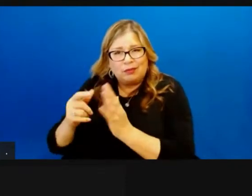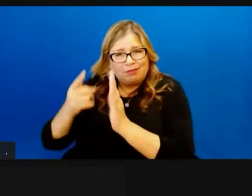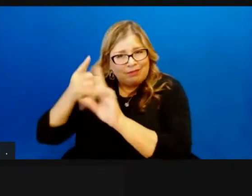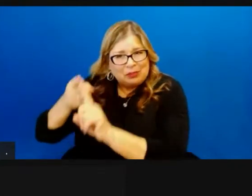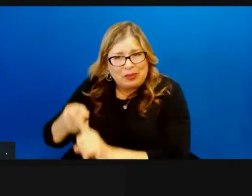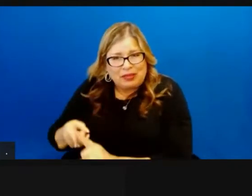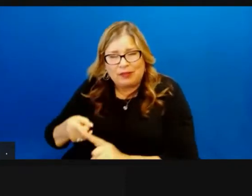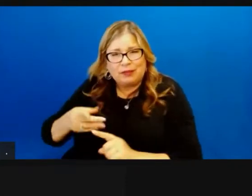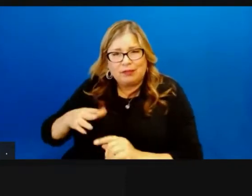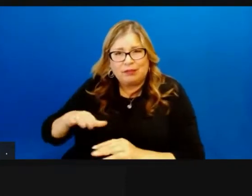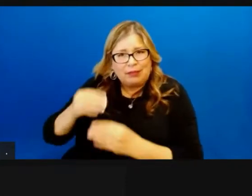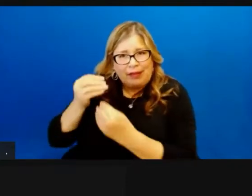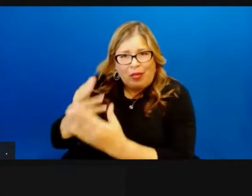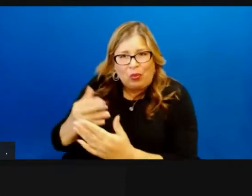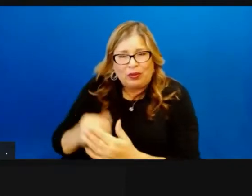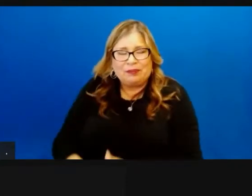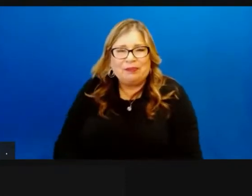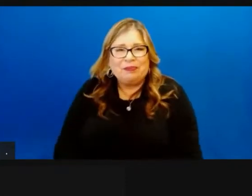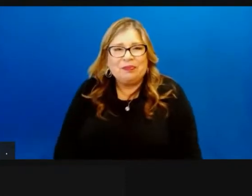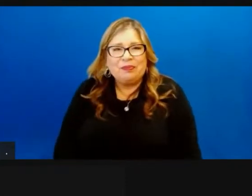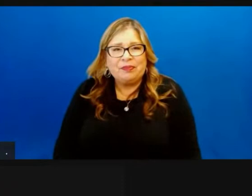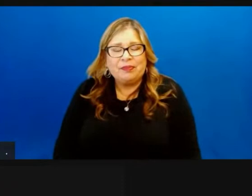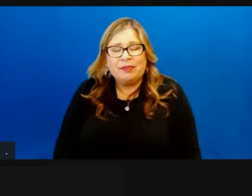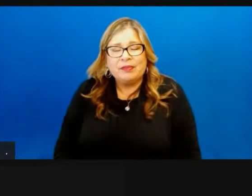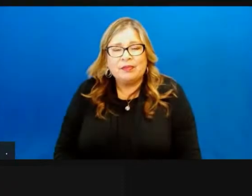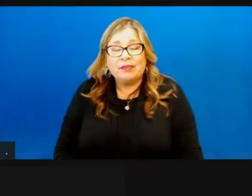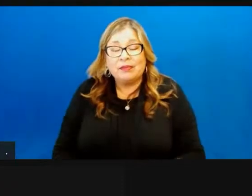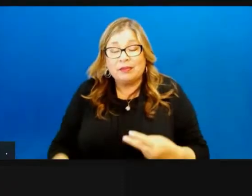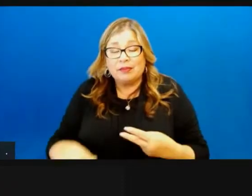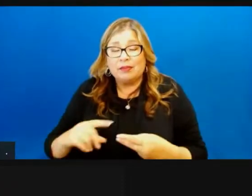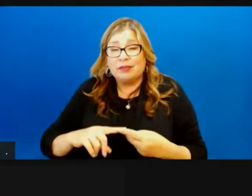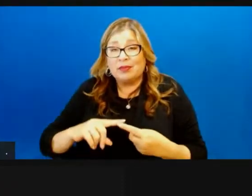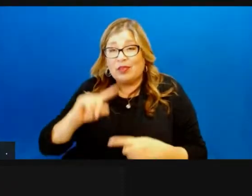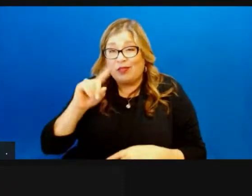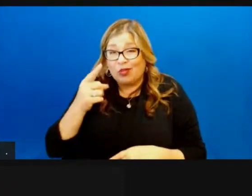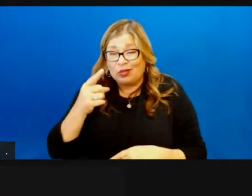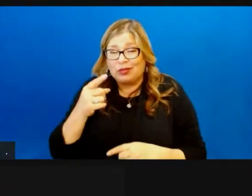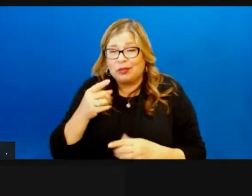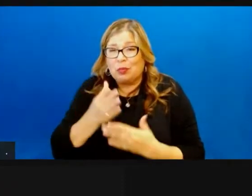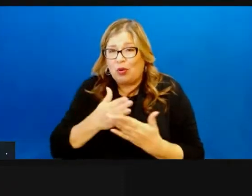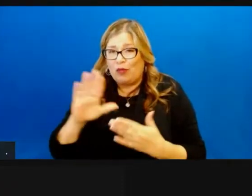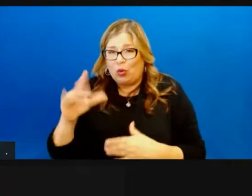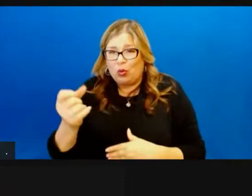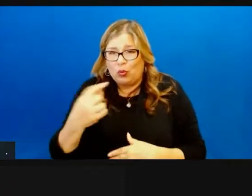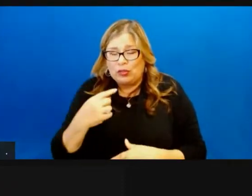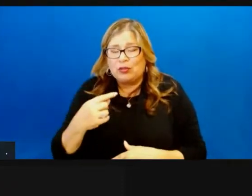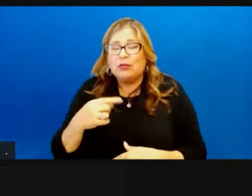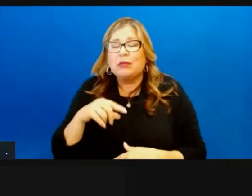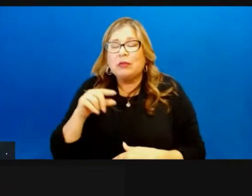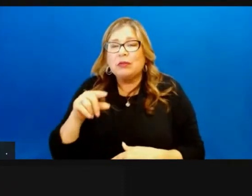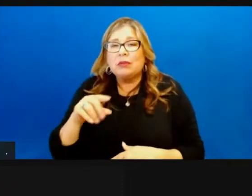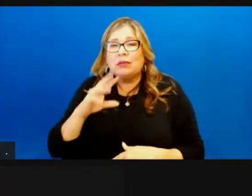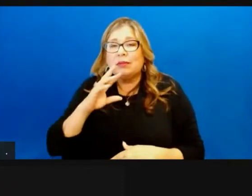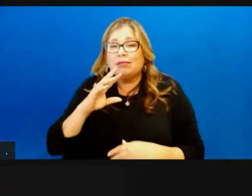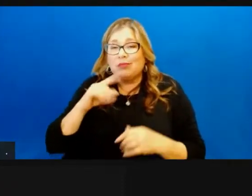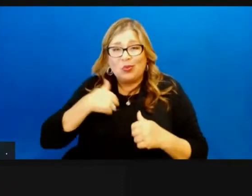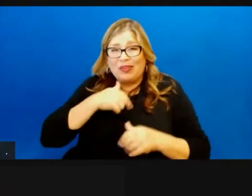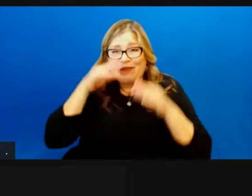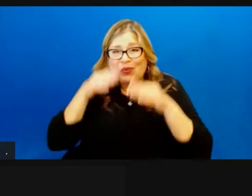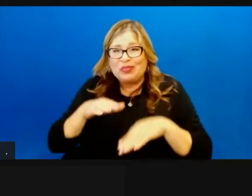First, on the first part of your question, the focus is going to be on being prepared and being